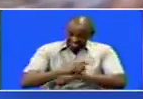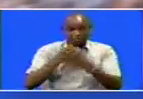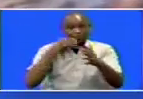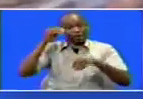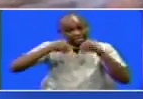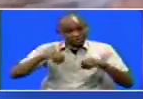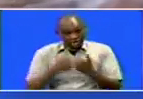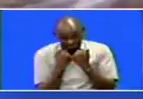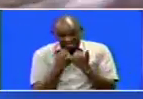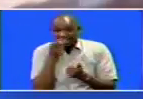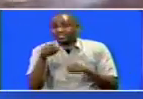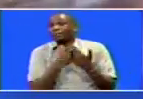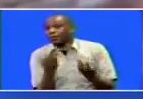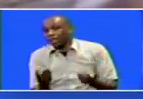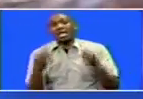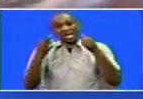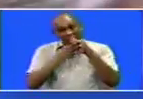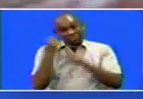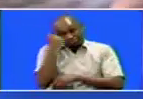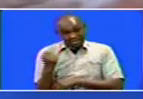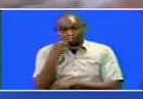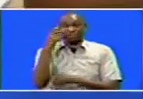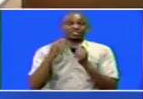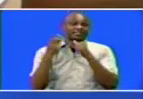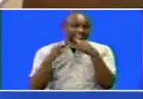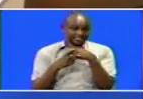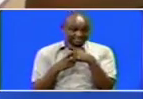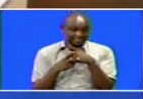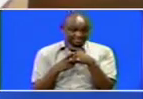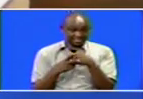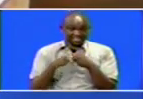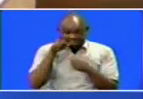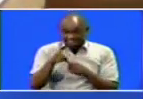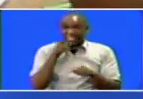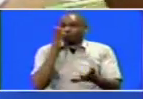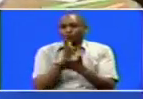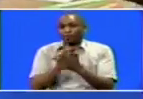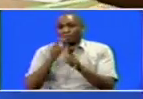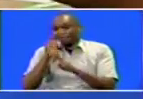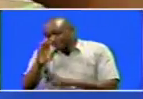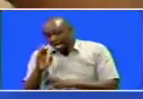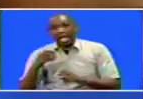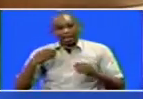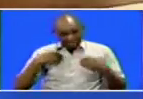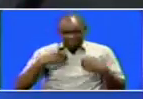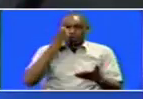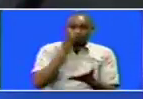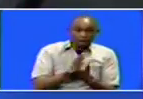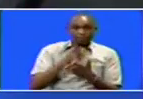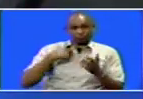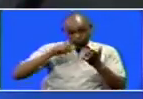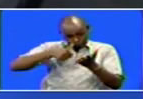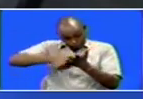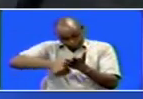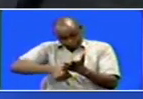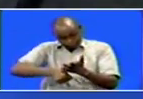election, in this case by 8th May 2017. The verification must be done by confirming biometric